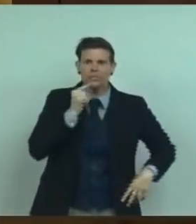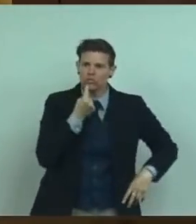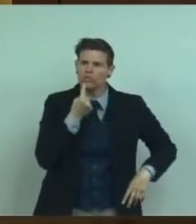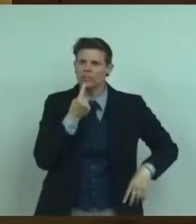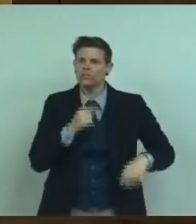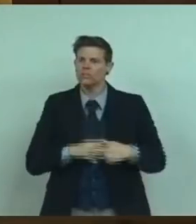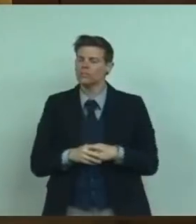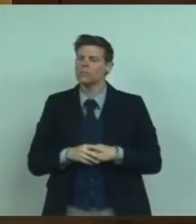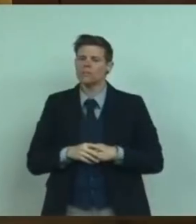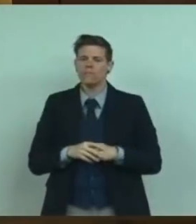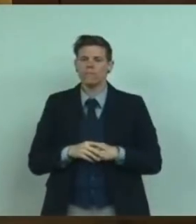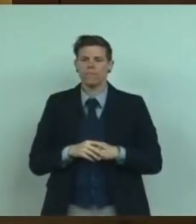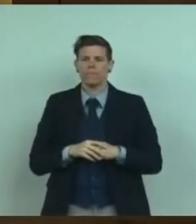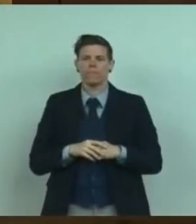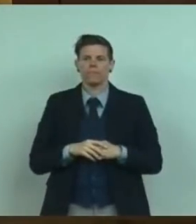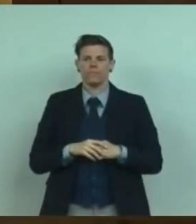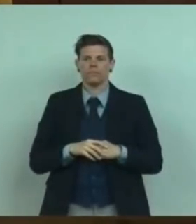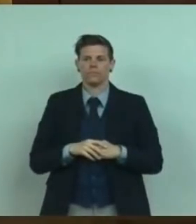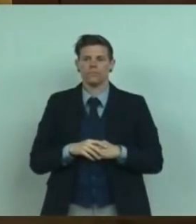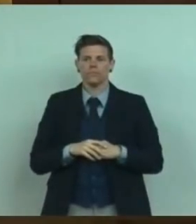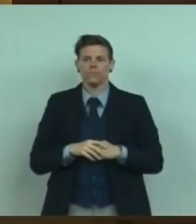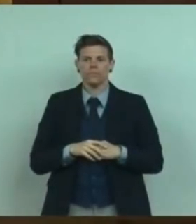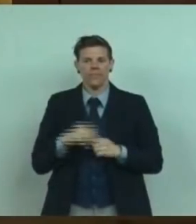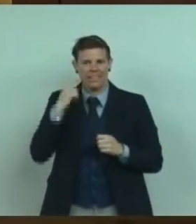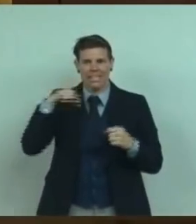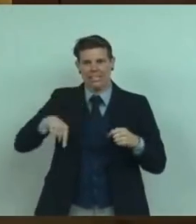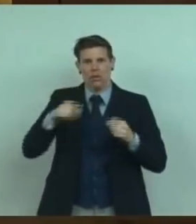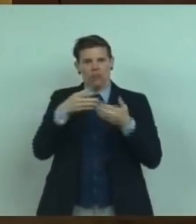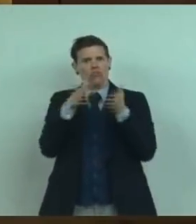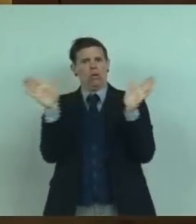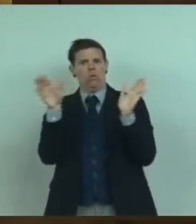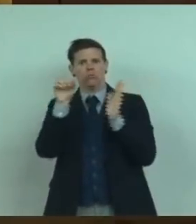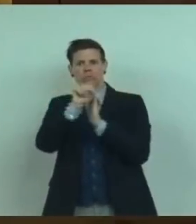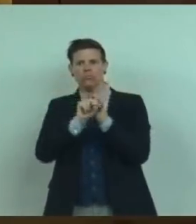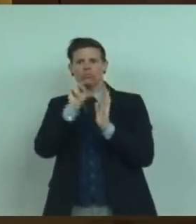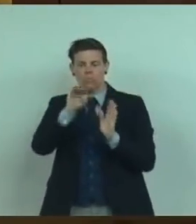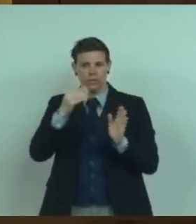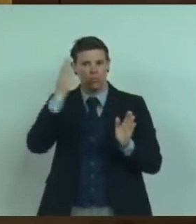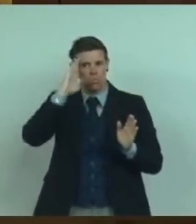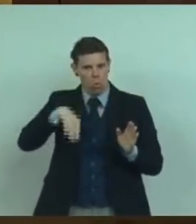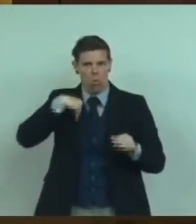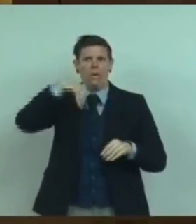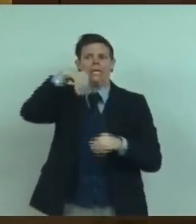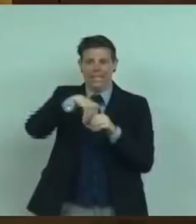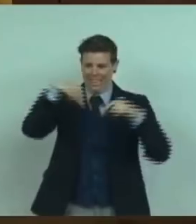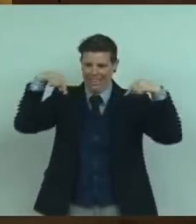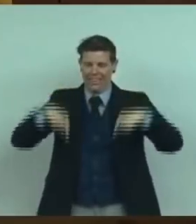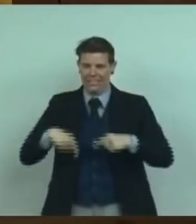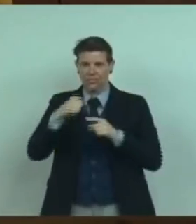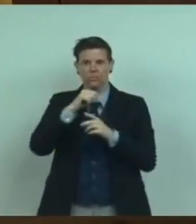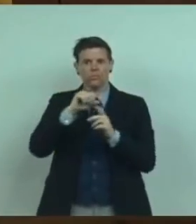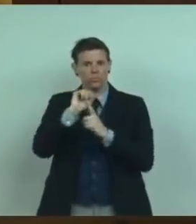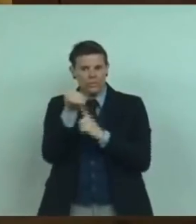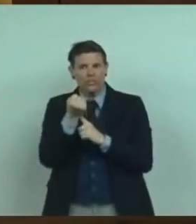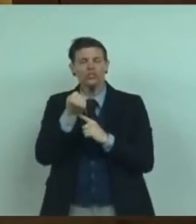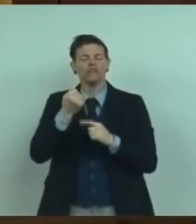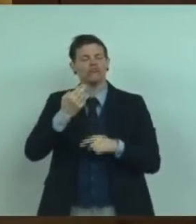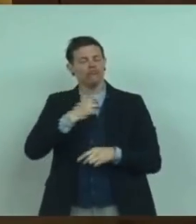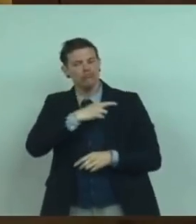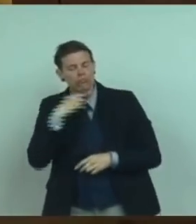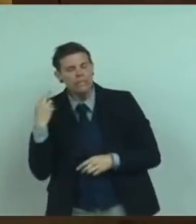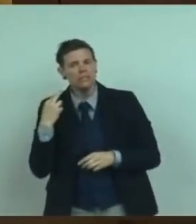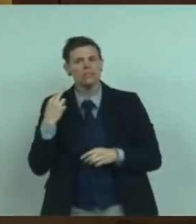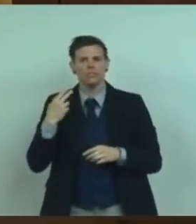on high alert that this is a very risky set of circumstances that we all find ourselves in, which is why we